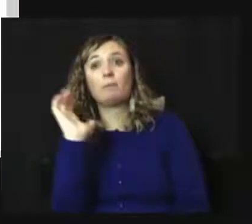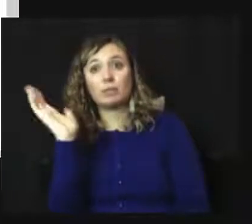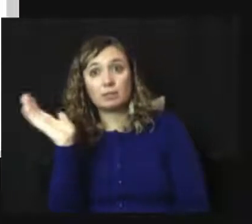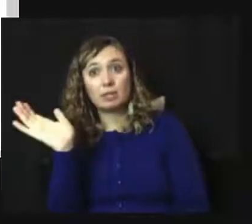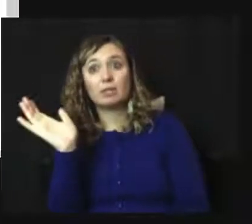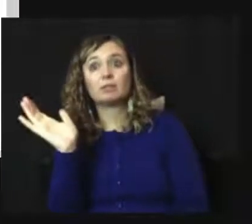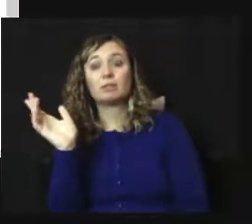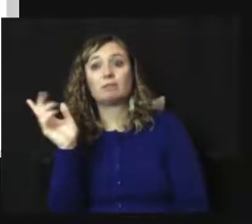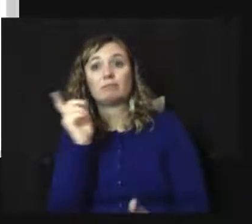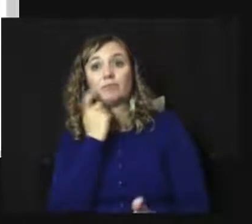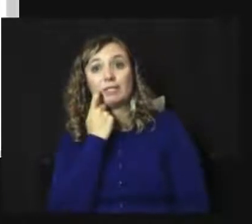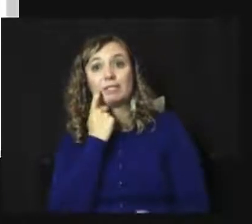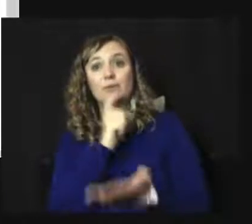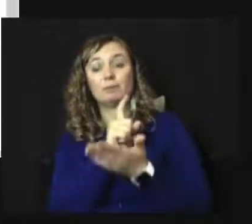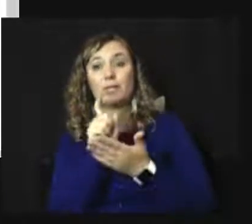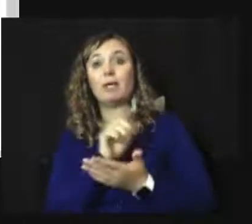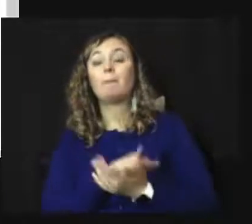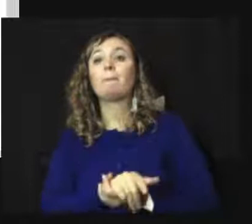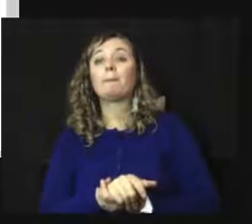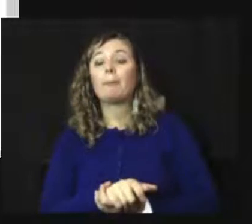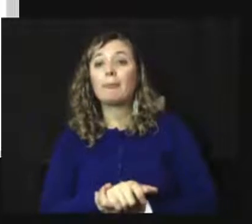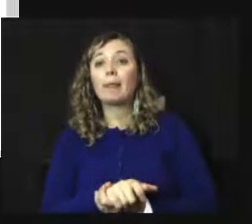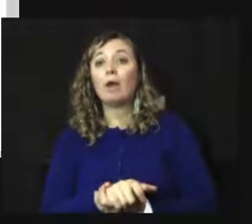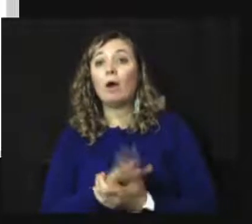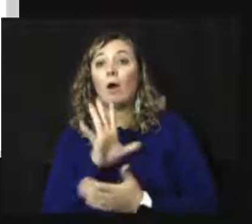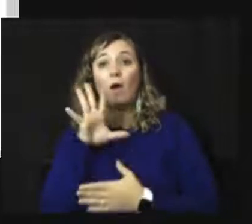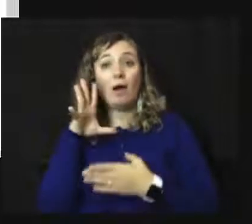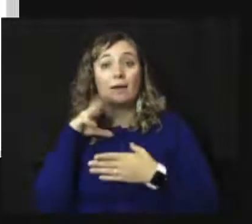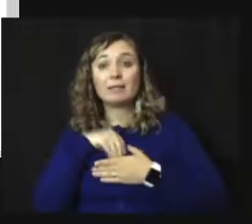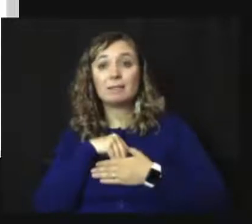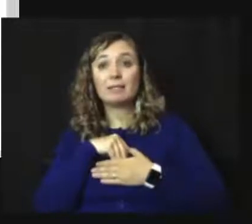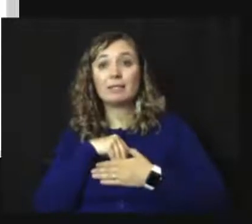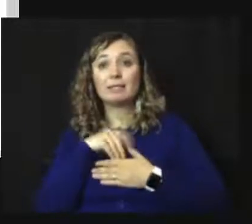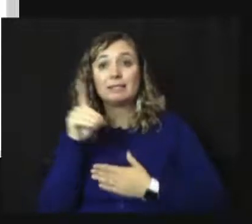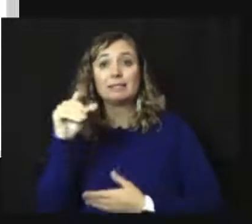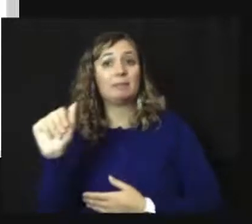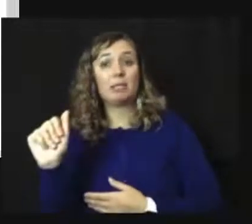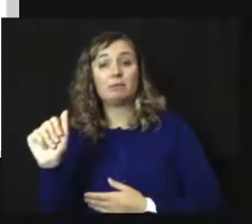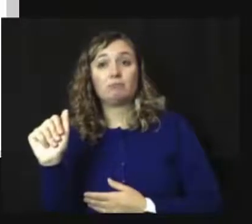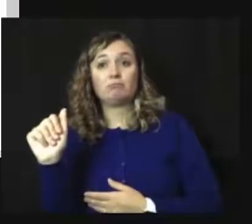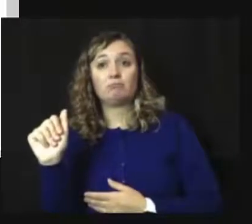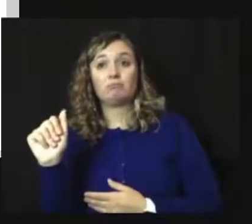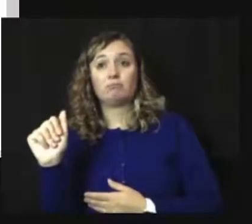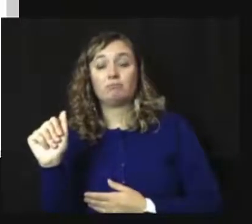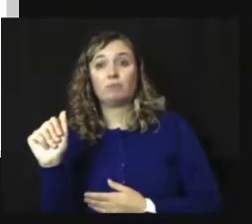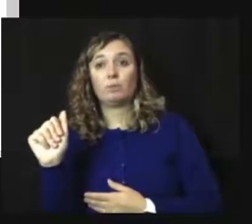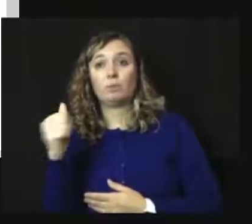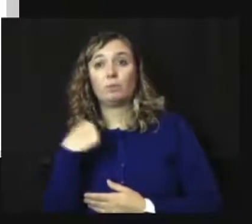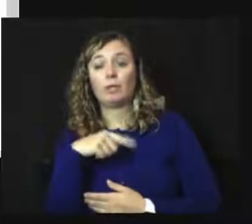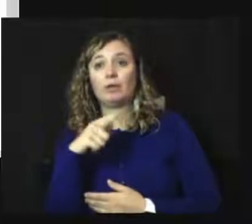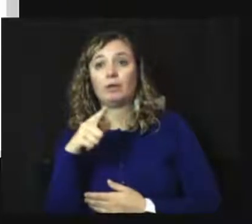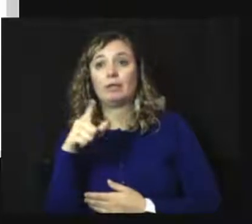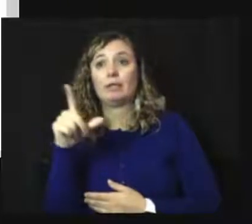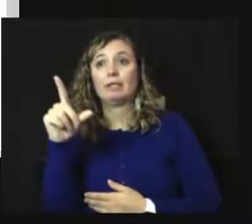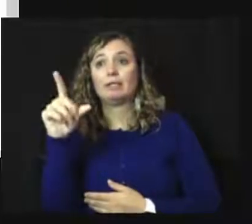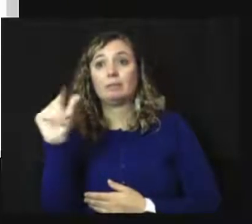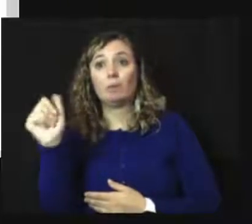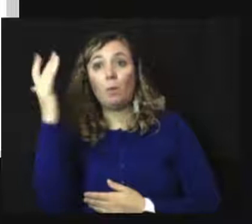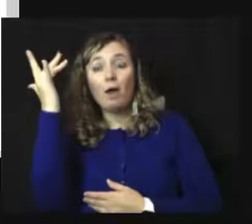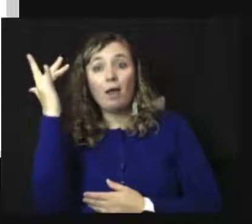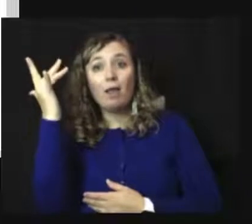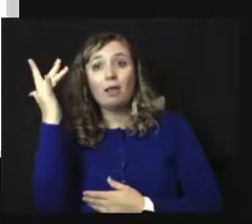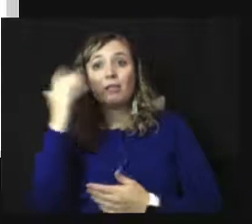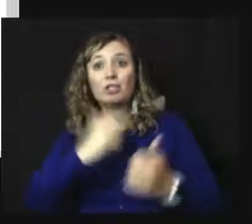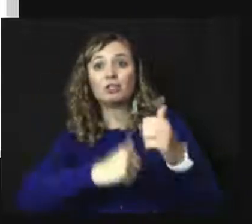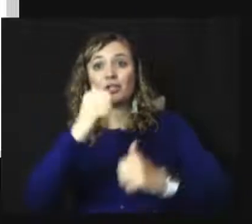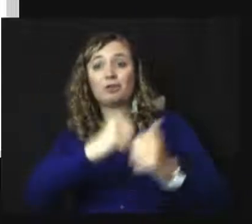that autism is a disability and that we're disabled by the structures of society and the systems of